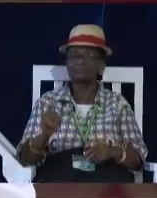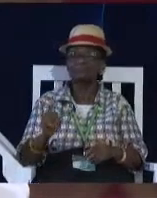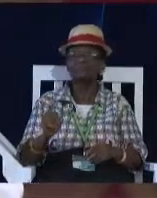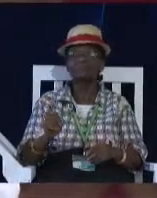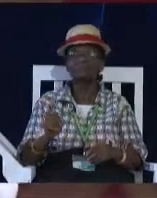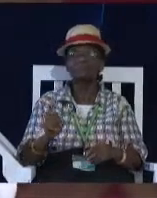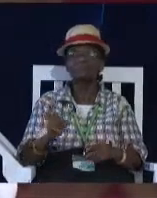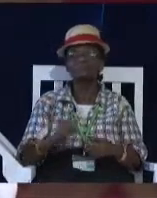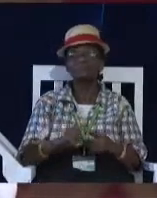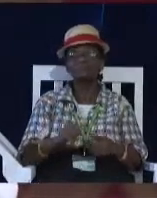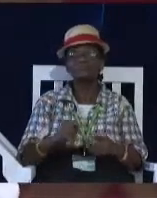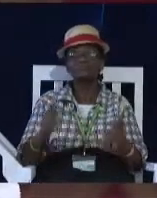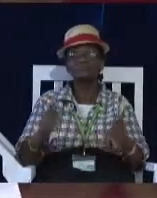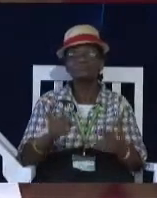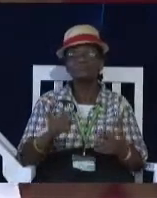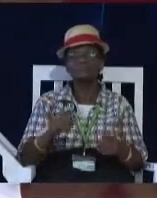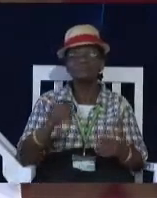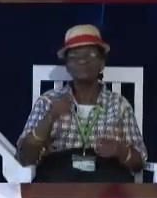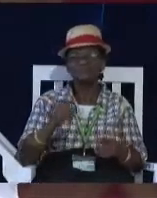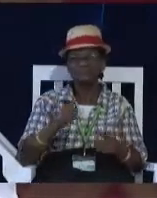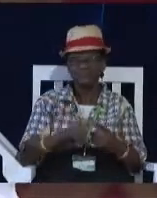his healing virtue.